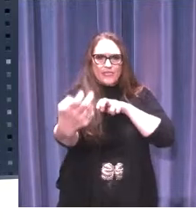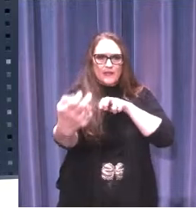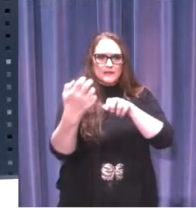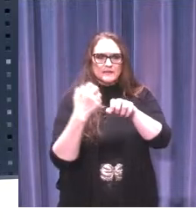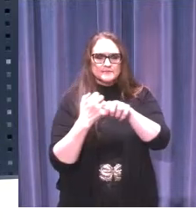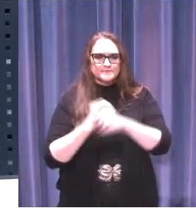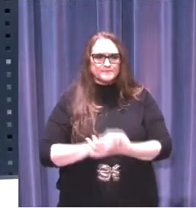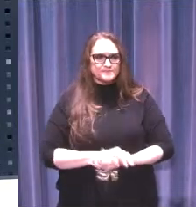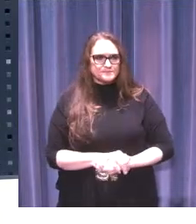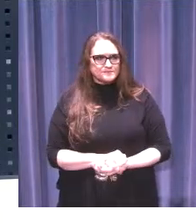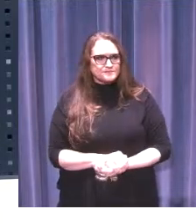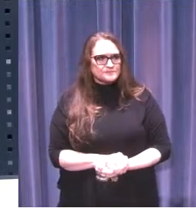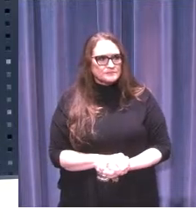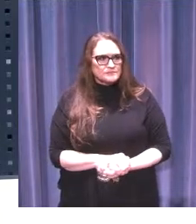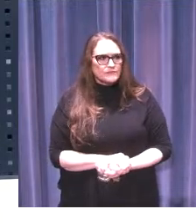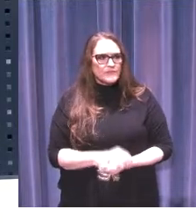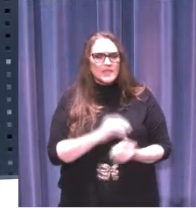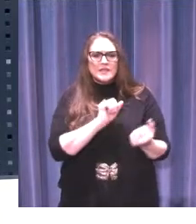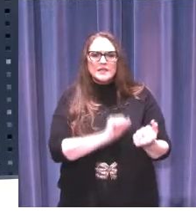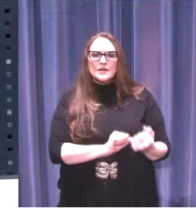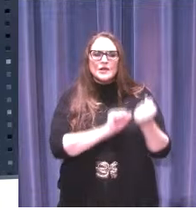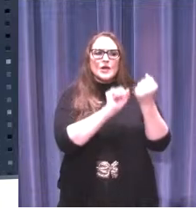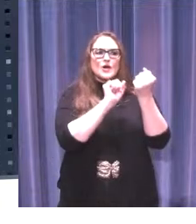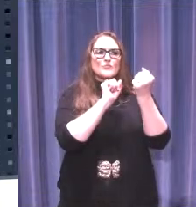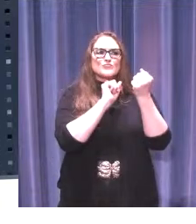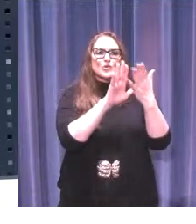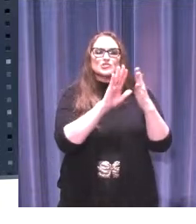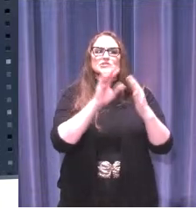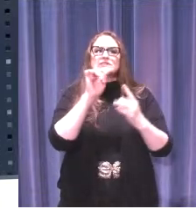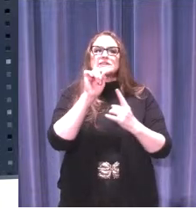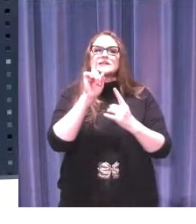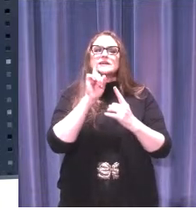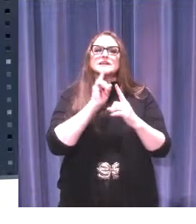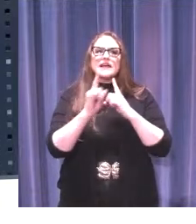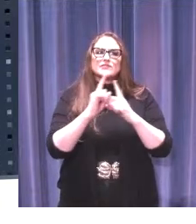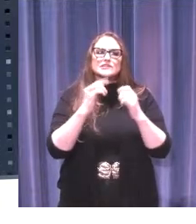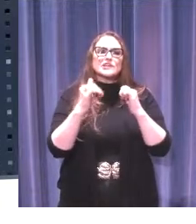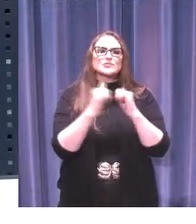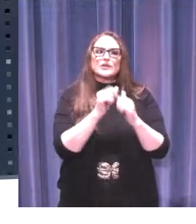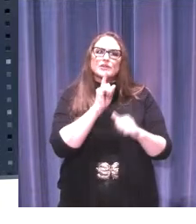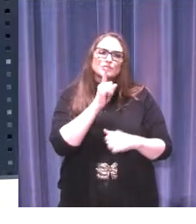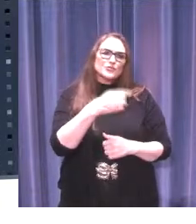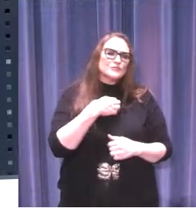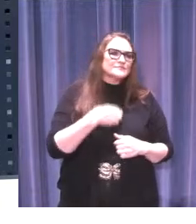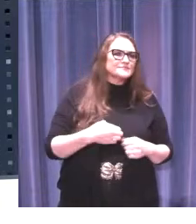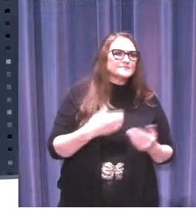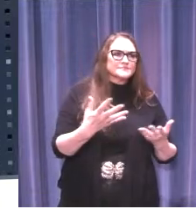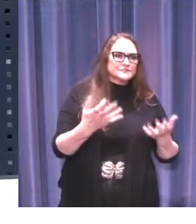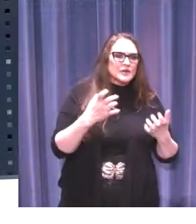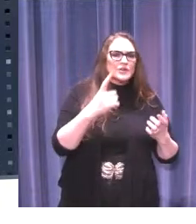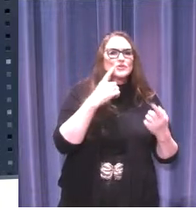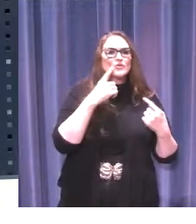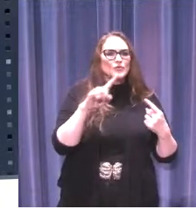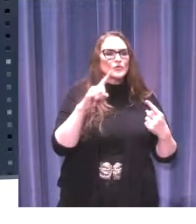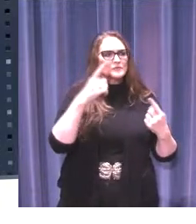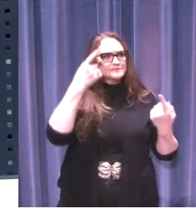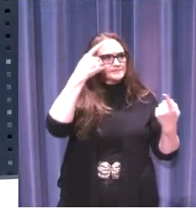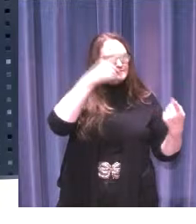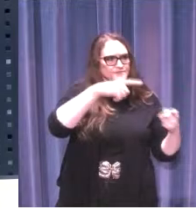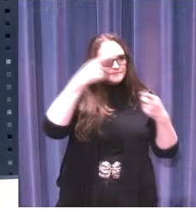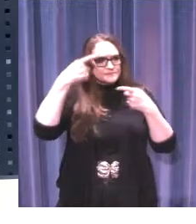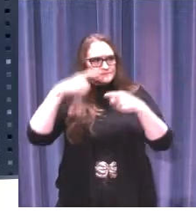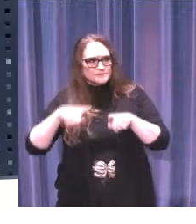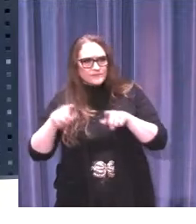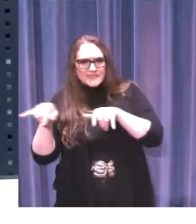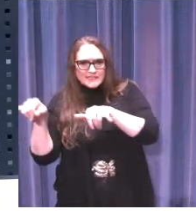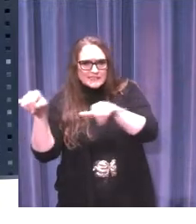and approaching the conversation with a true desire to reach a